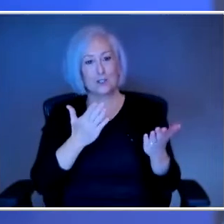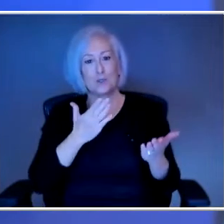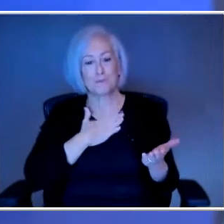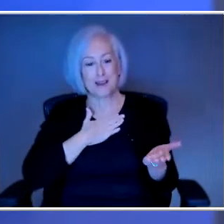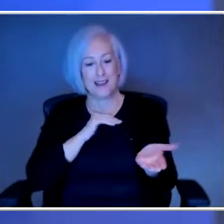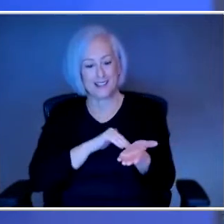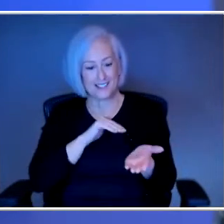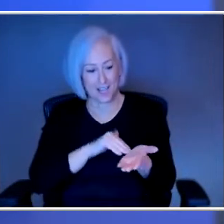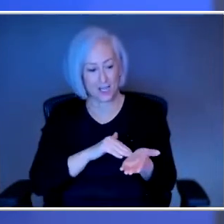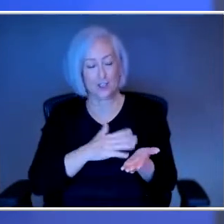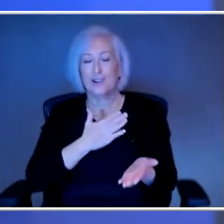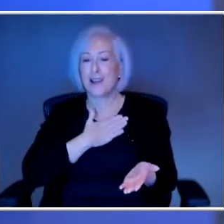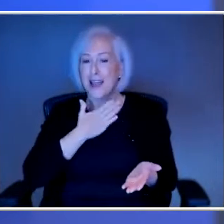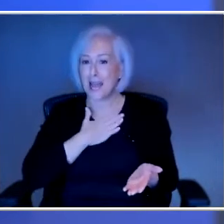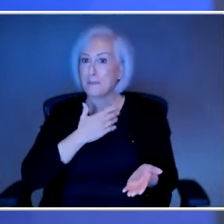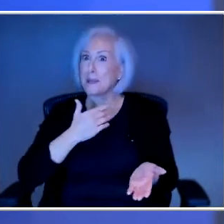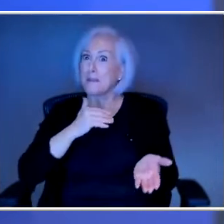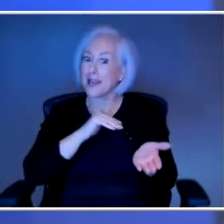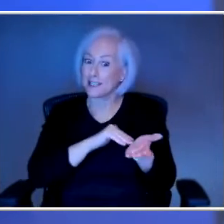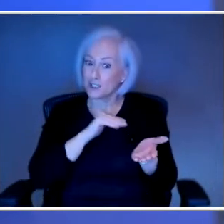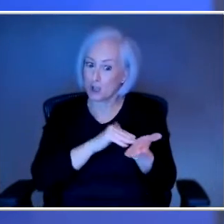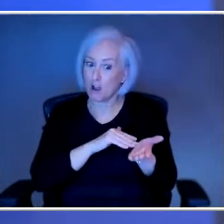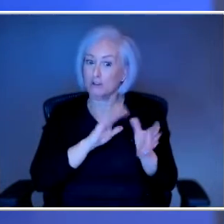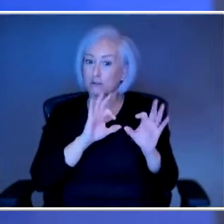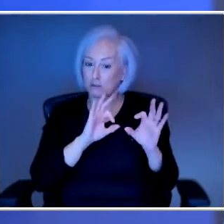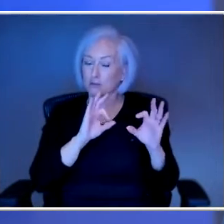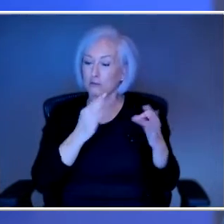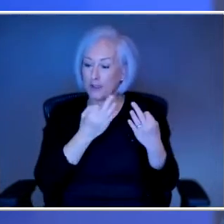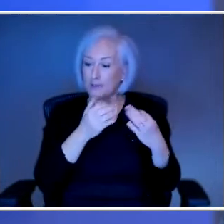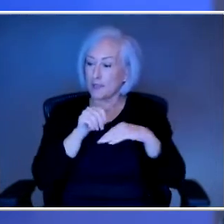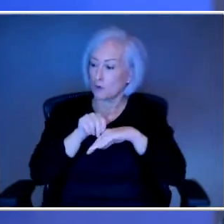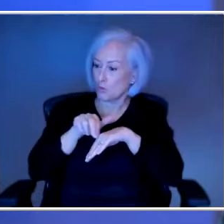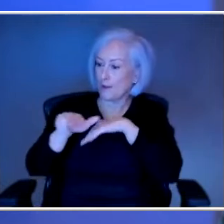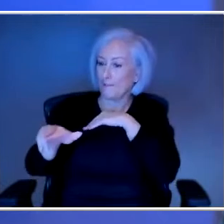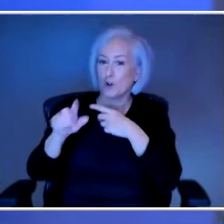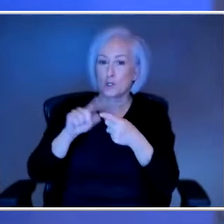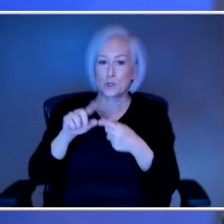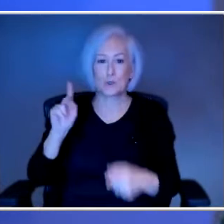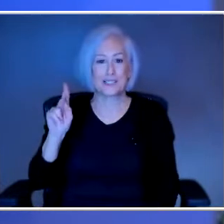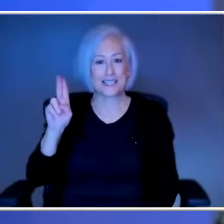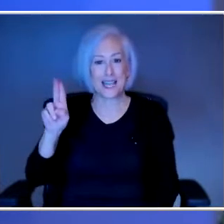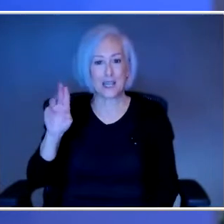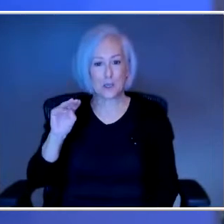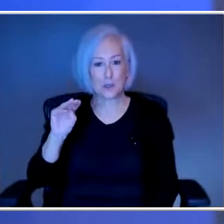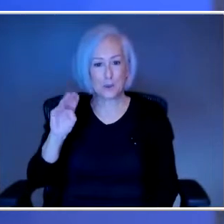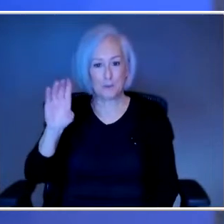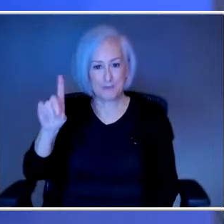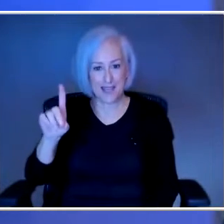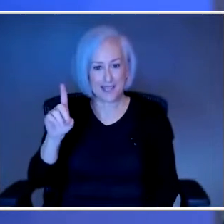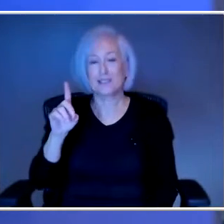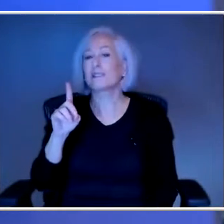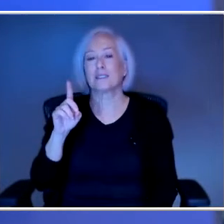me to the KU Med Center's EMI